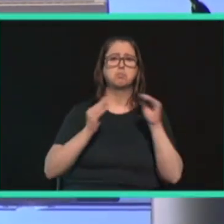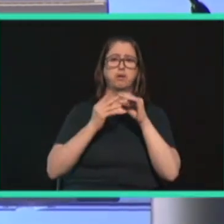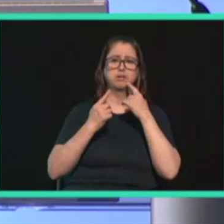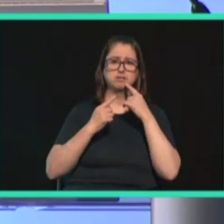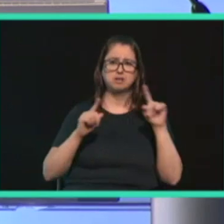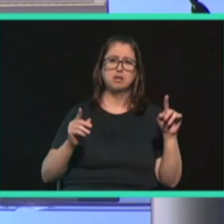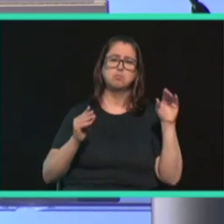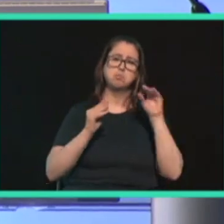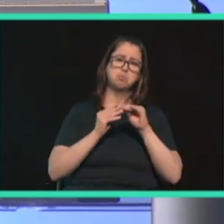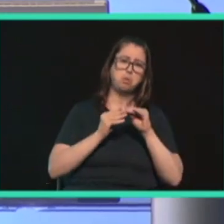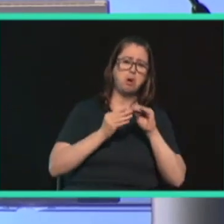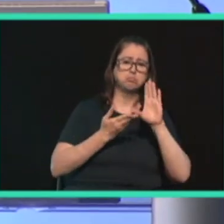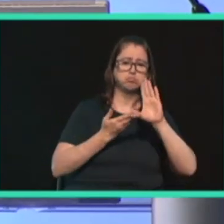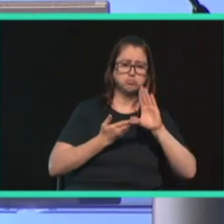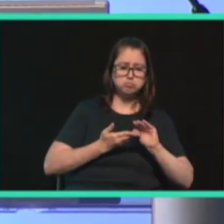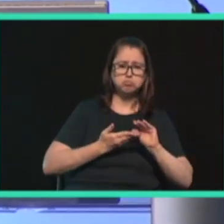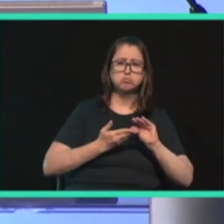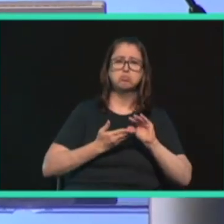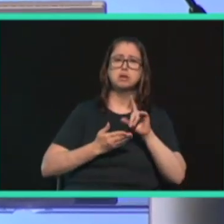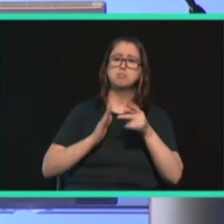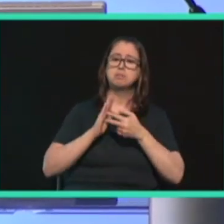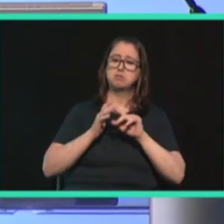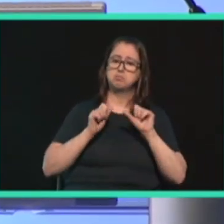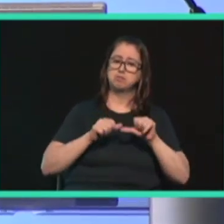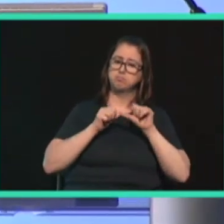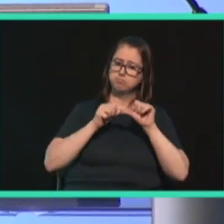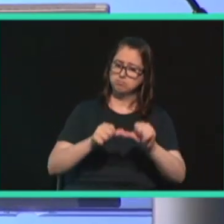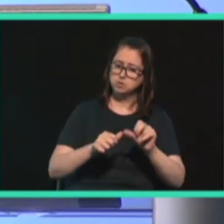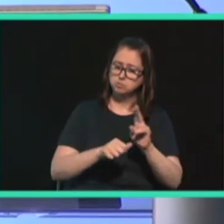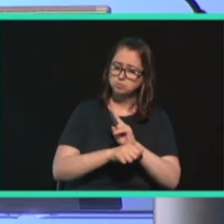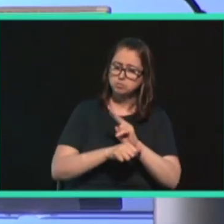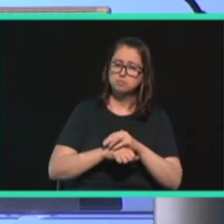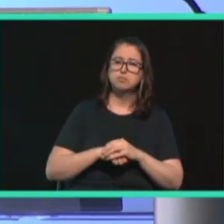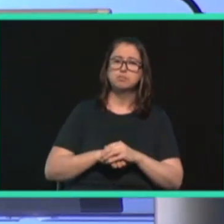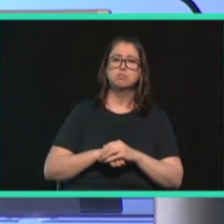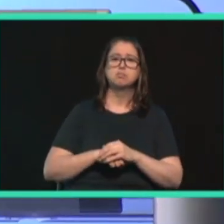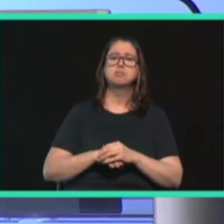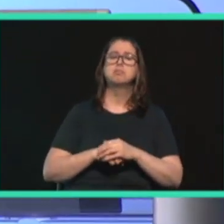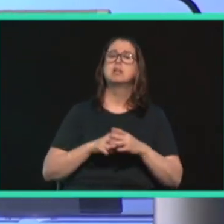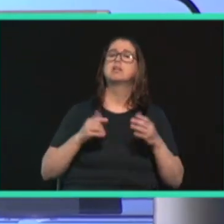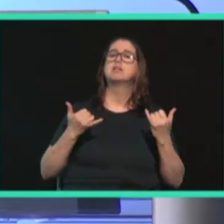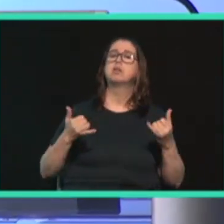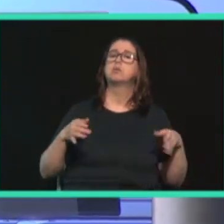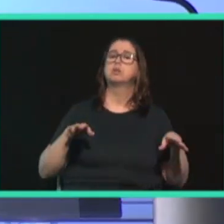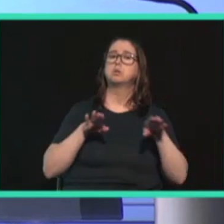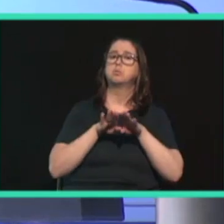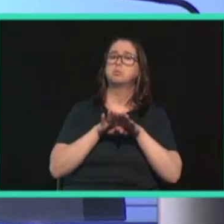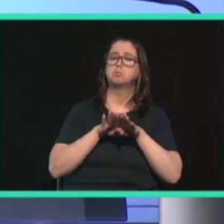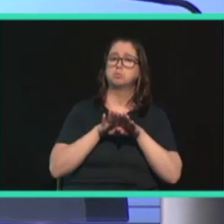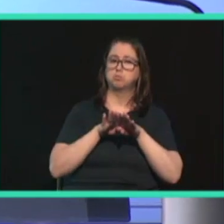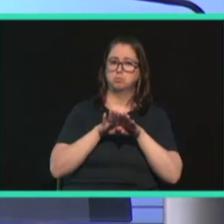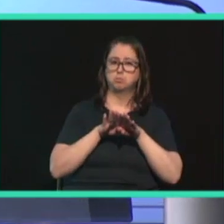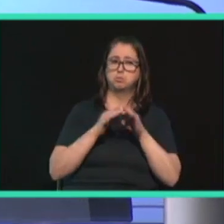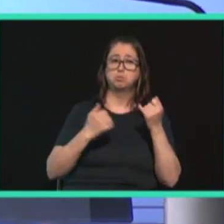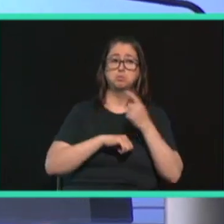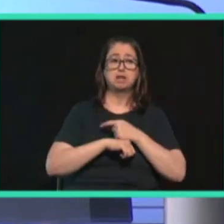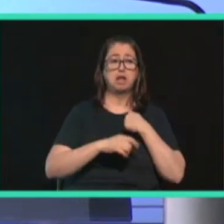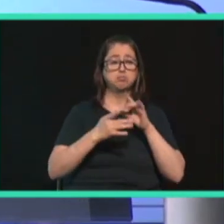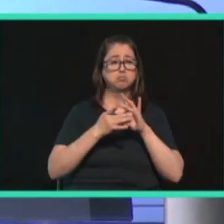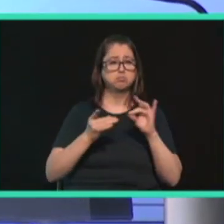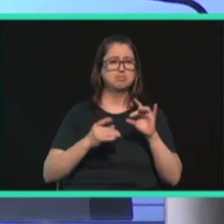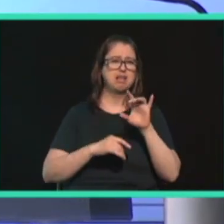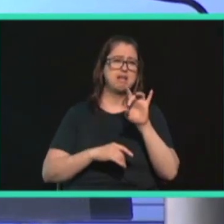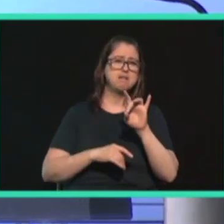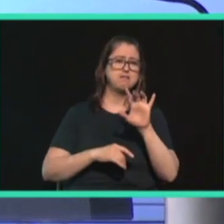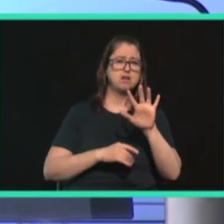and extendable. Just as we look to come to a close, to date, as I've mentioned, there's been 85,000